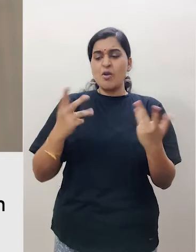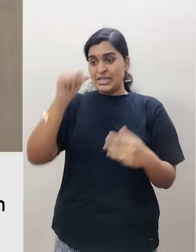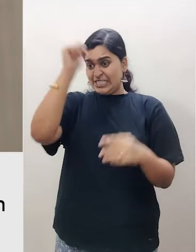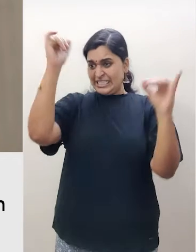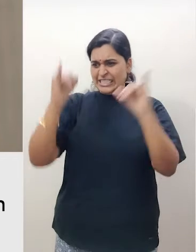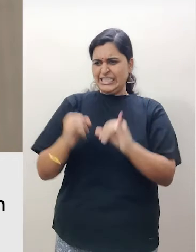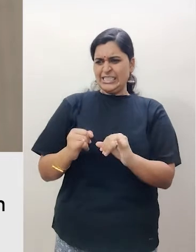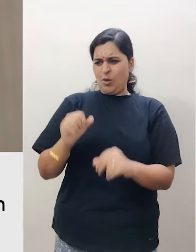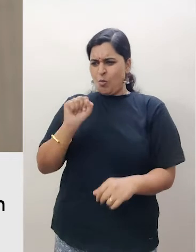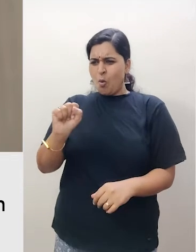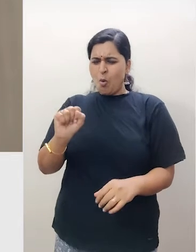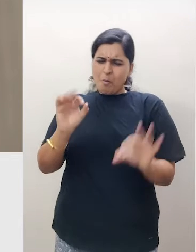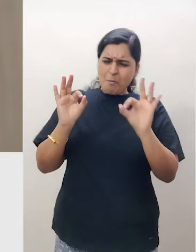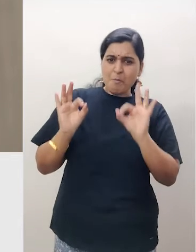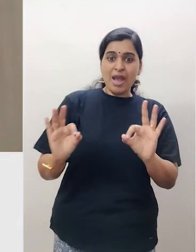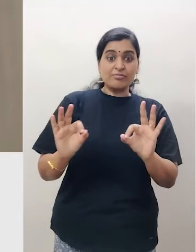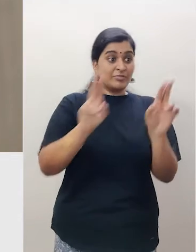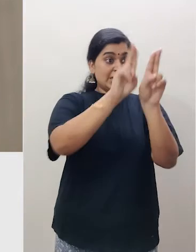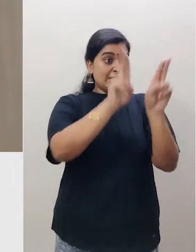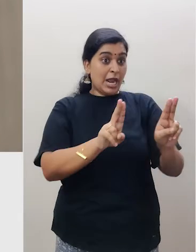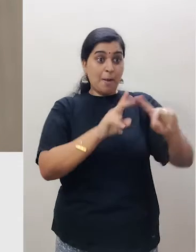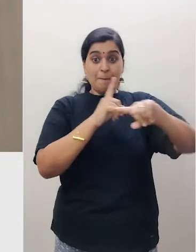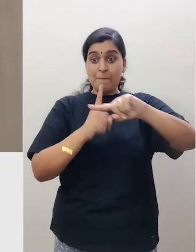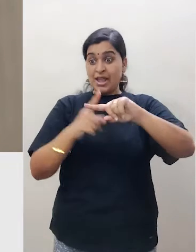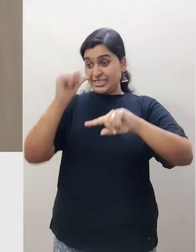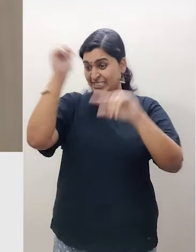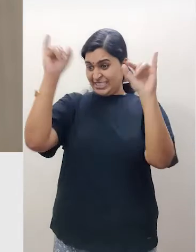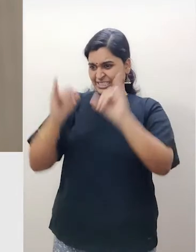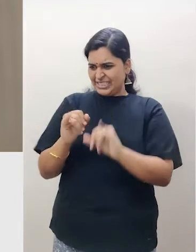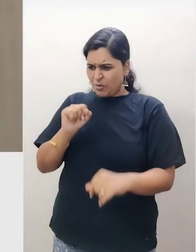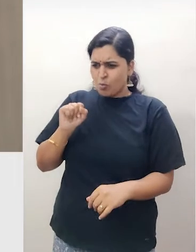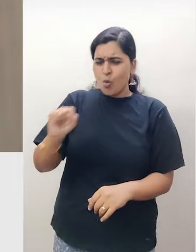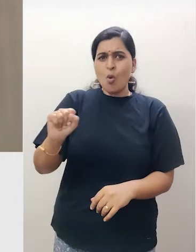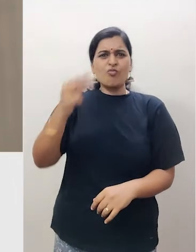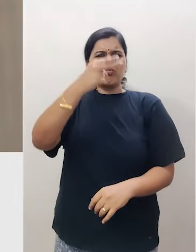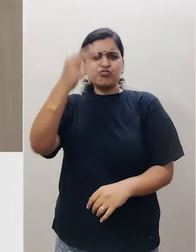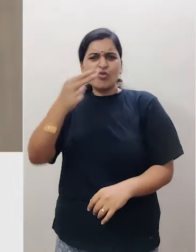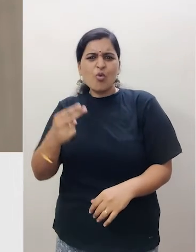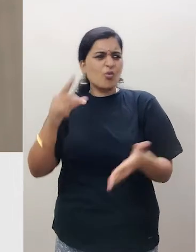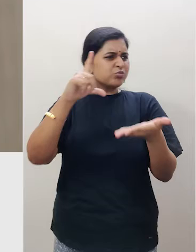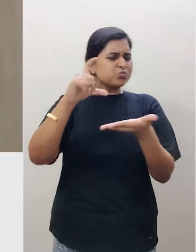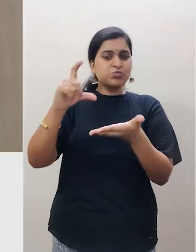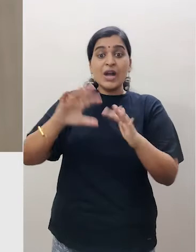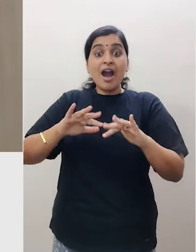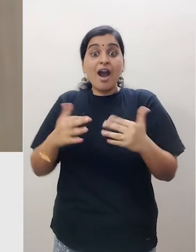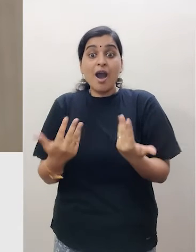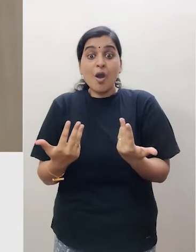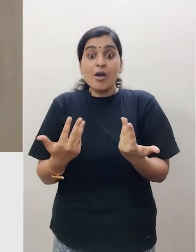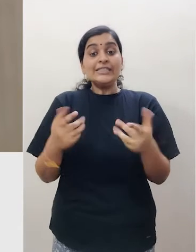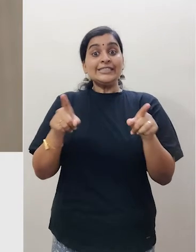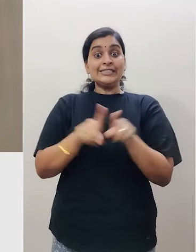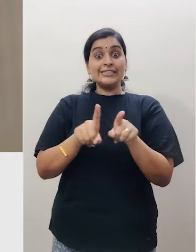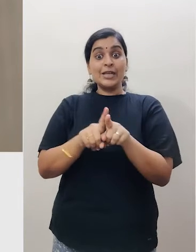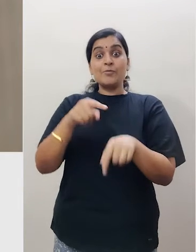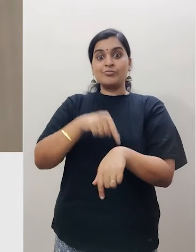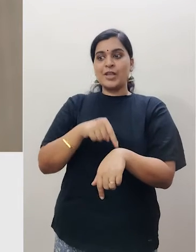of international modernism while preserving what was essentially Indian. And this is something that we see reflected